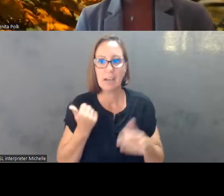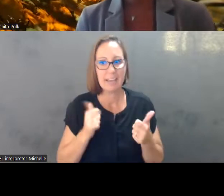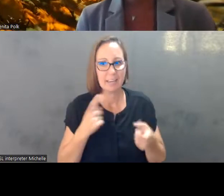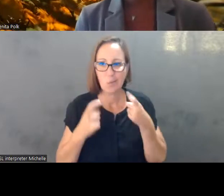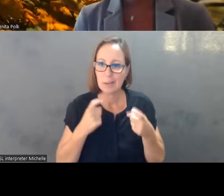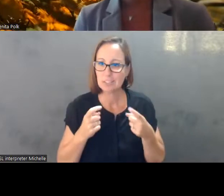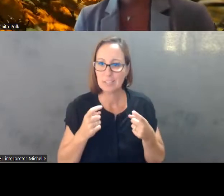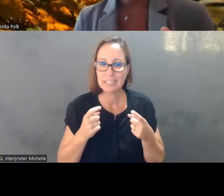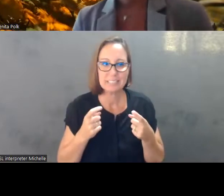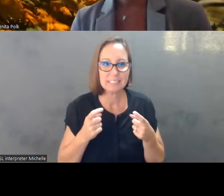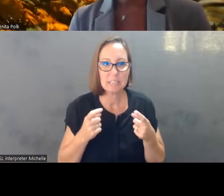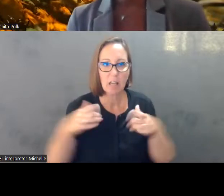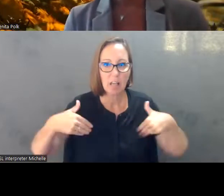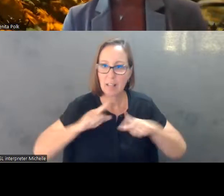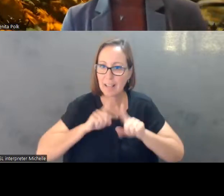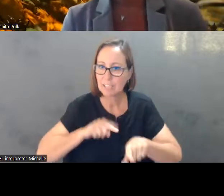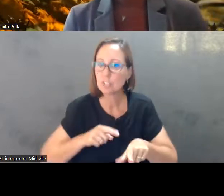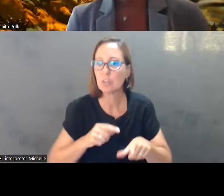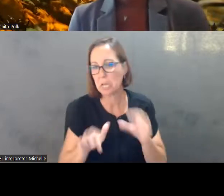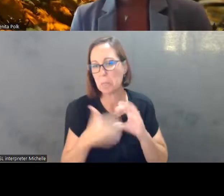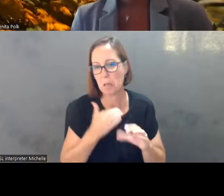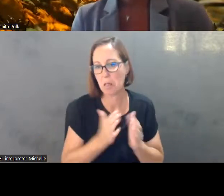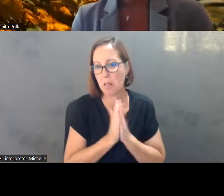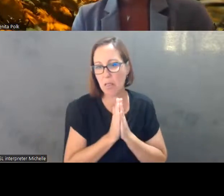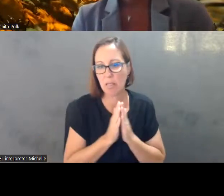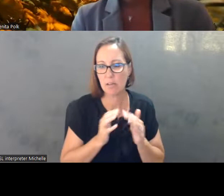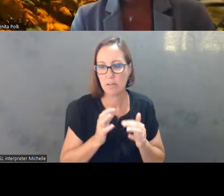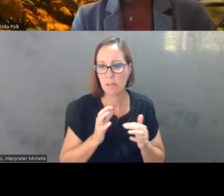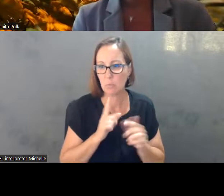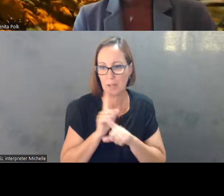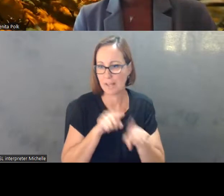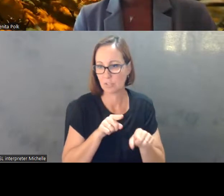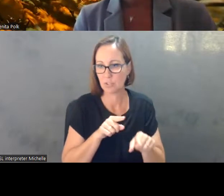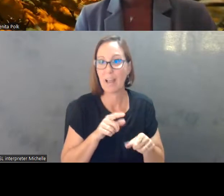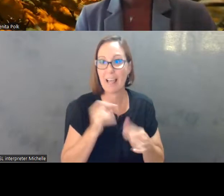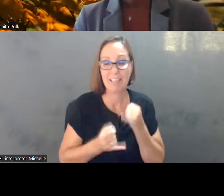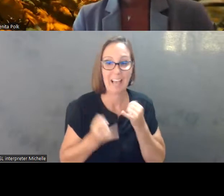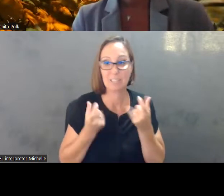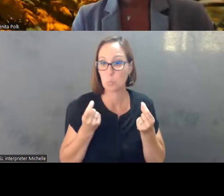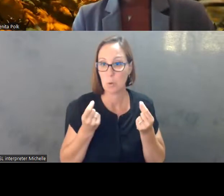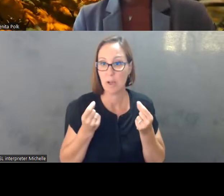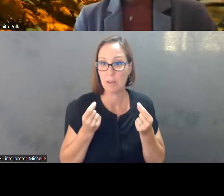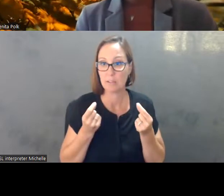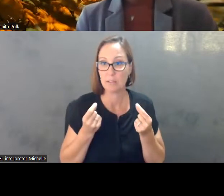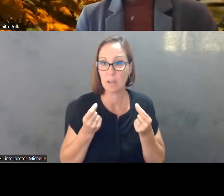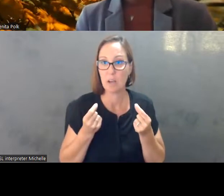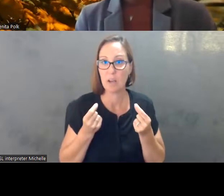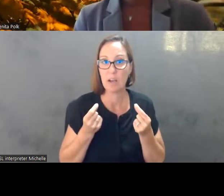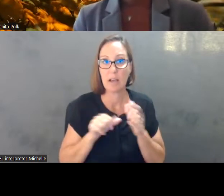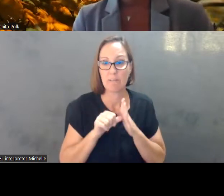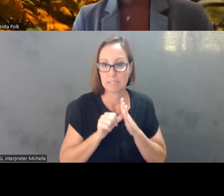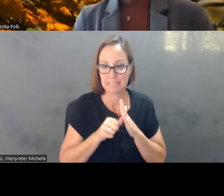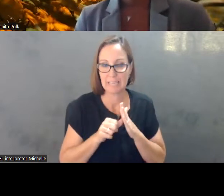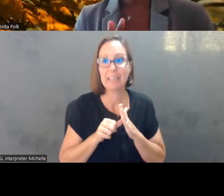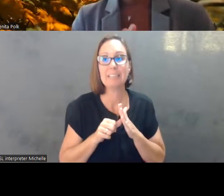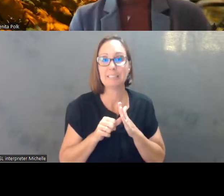weren't able to answer today, you can email us. And lastly, just want to, again, point out that all of